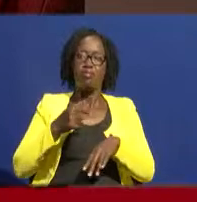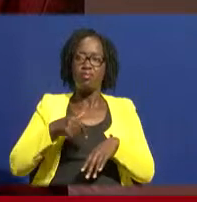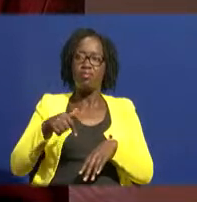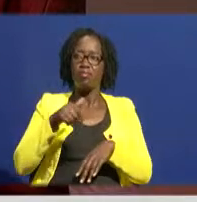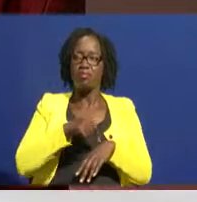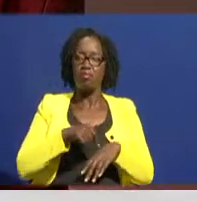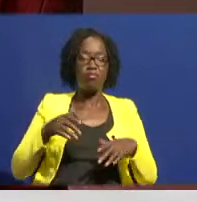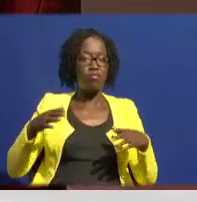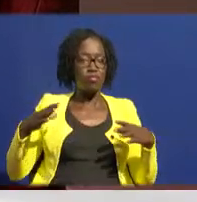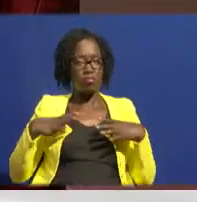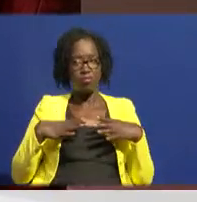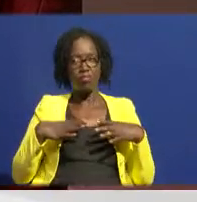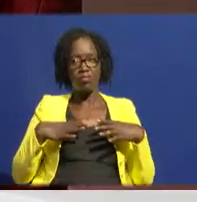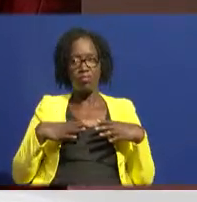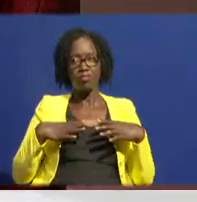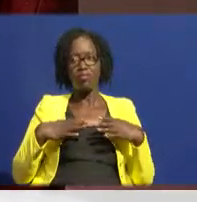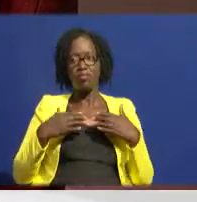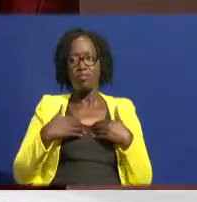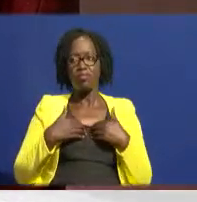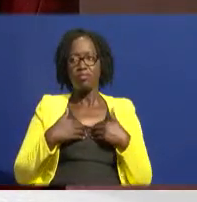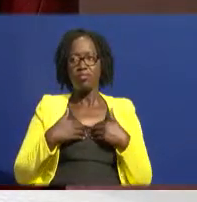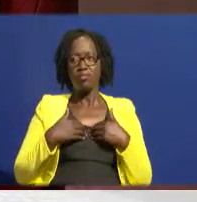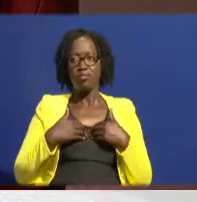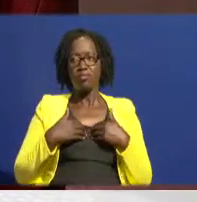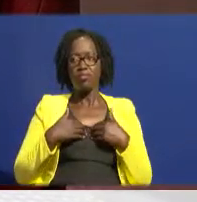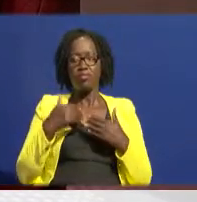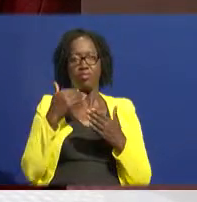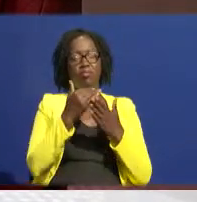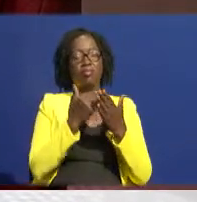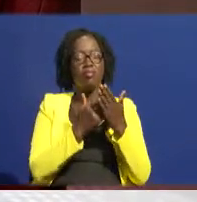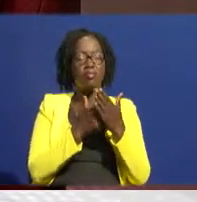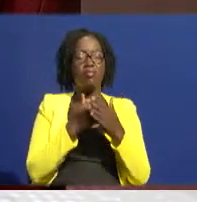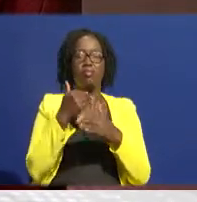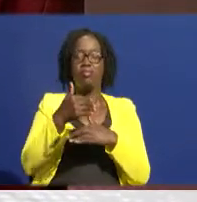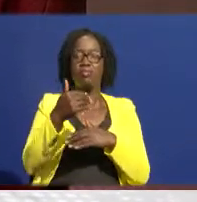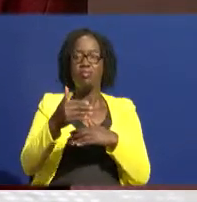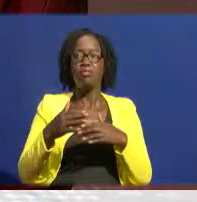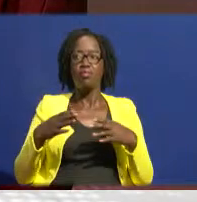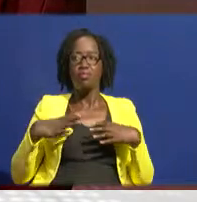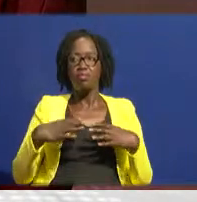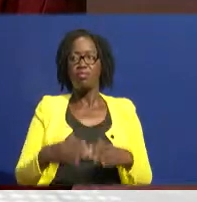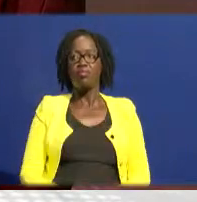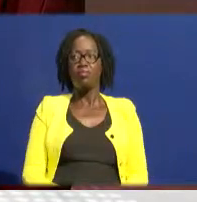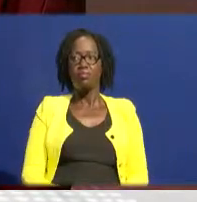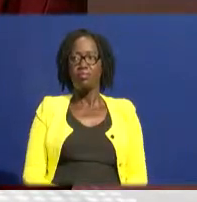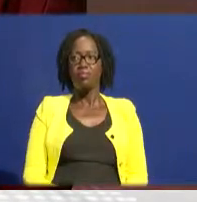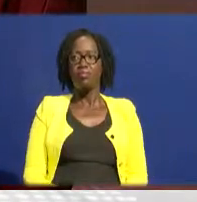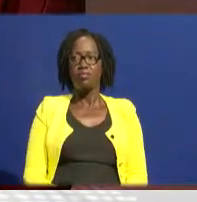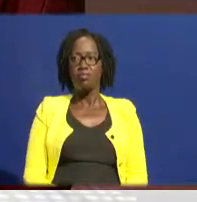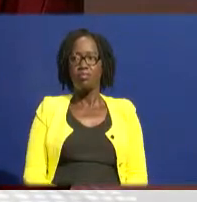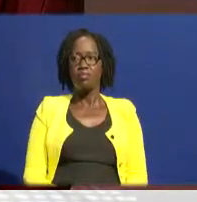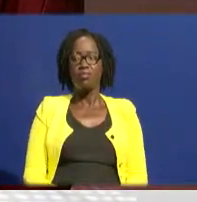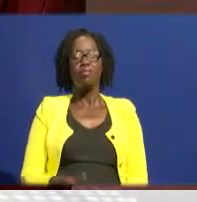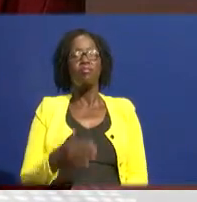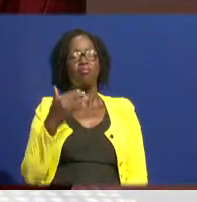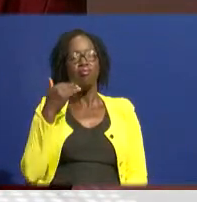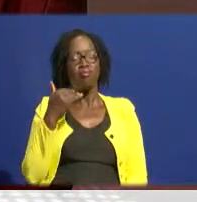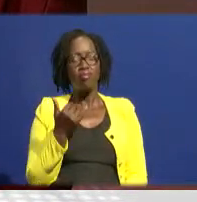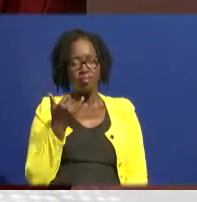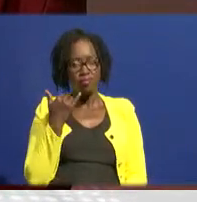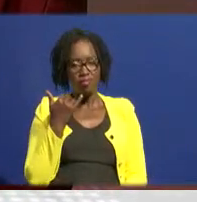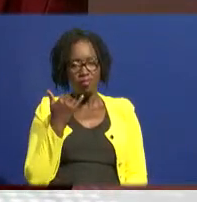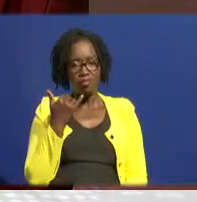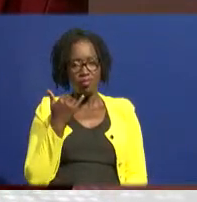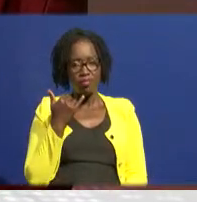this holiday. And by the way, we usually have these kind of programs every holiday. Okay. Yeah, and we usually call for the